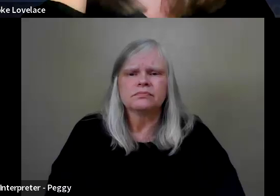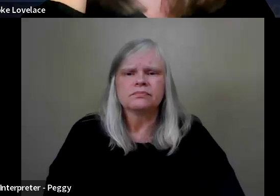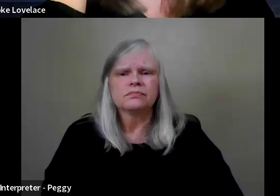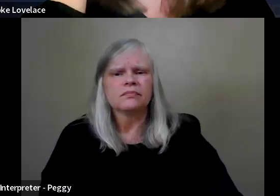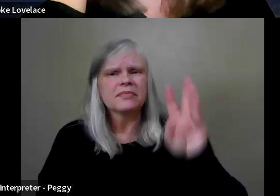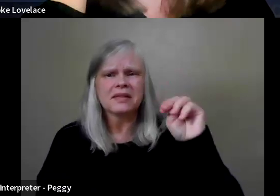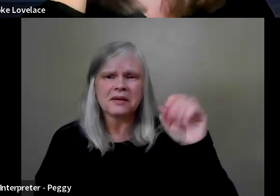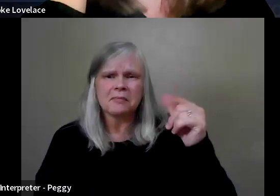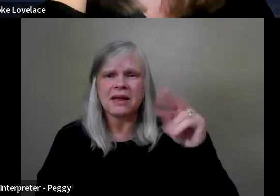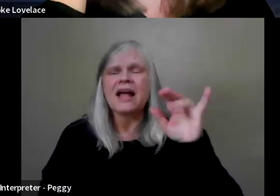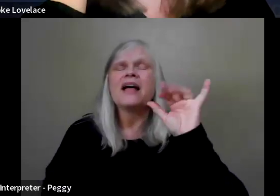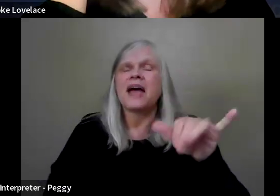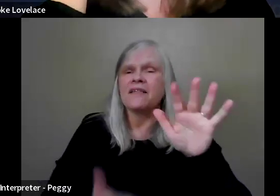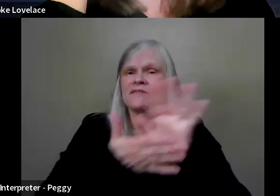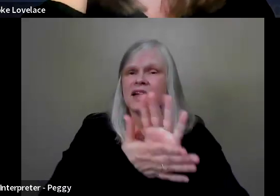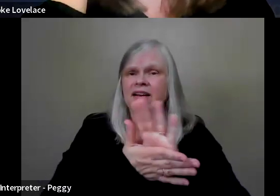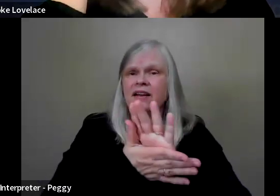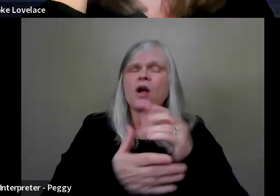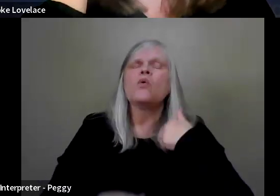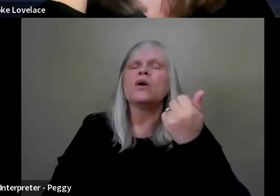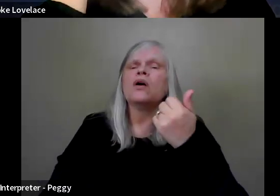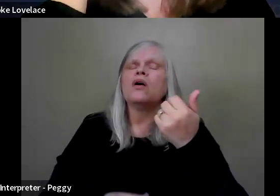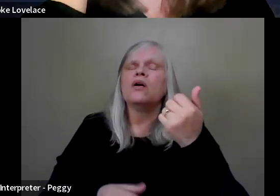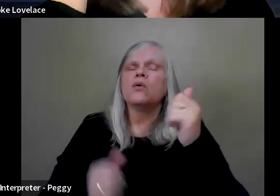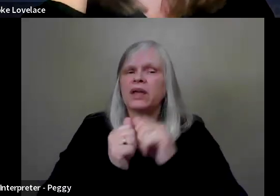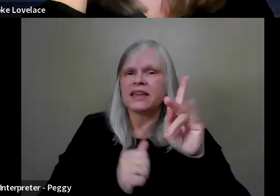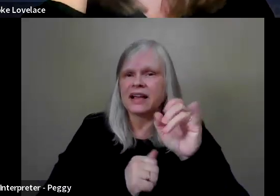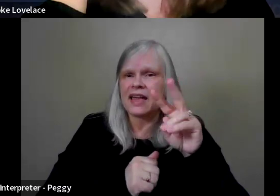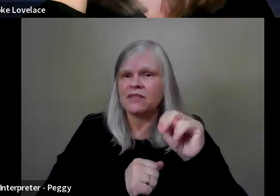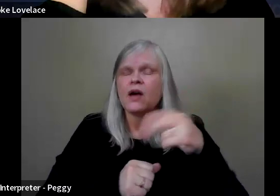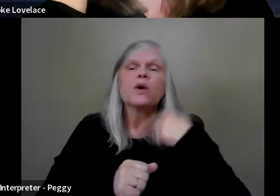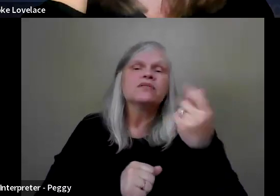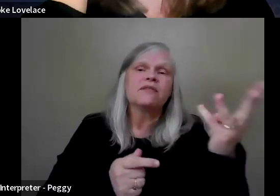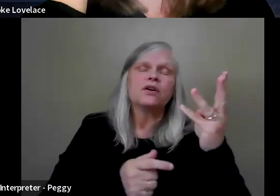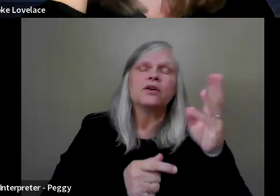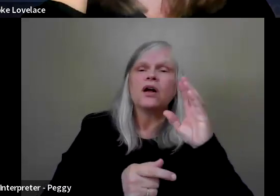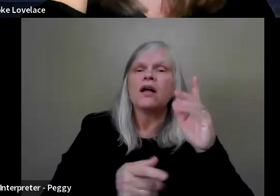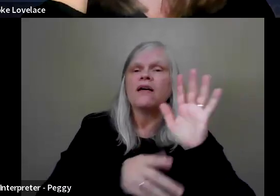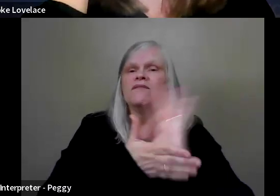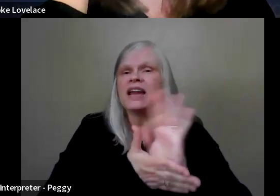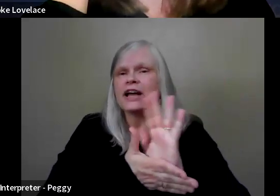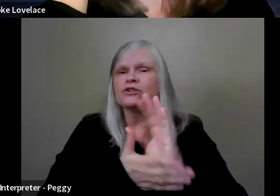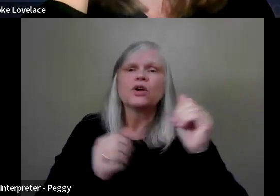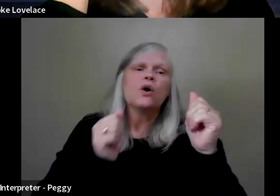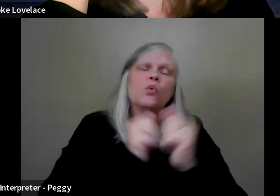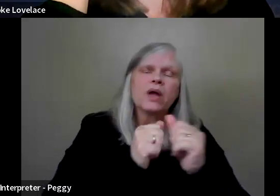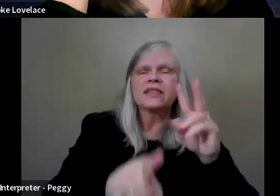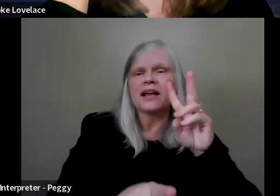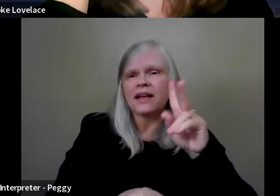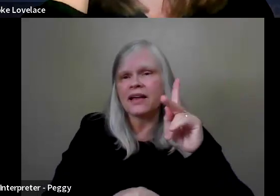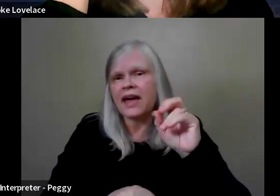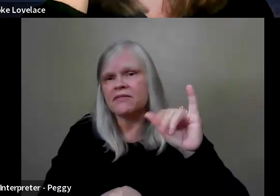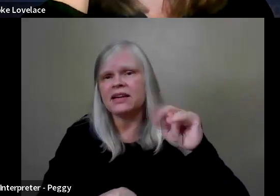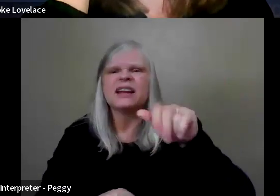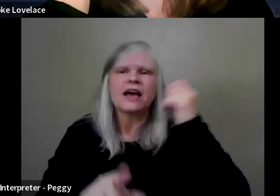So that's our video with Kevin. We have several other videos of Kevin and other people living with dementia here in Iowa on our